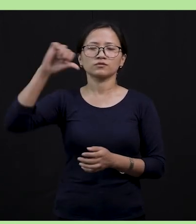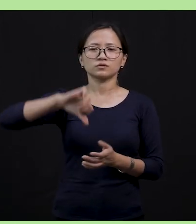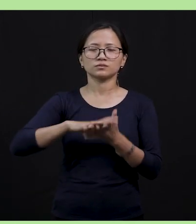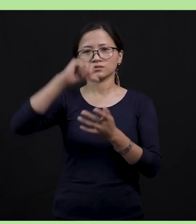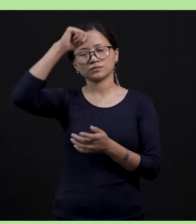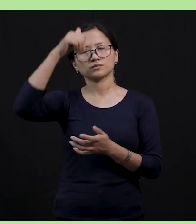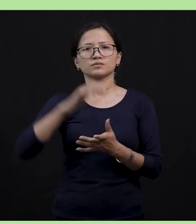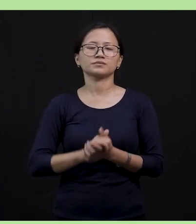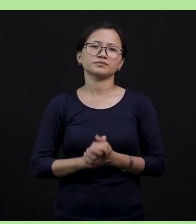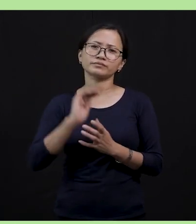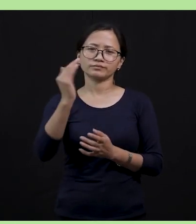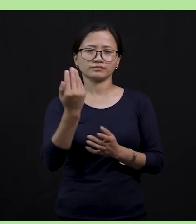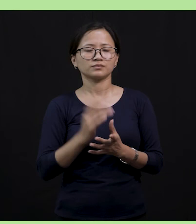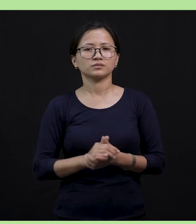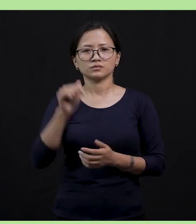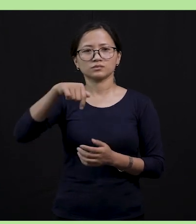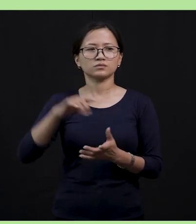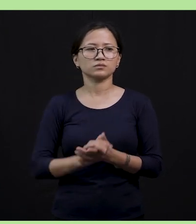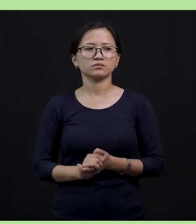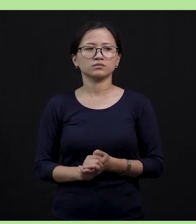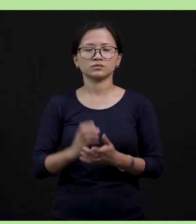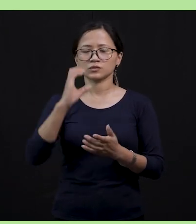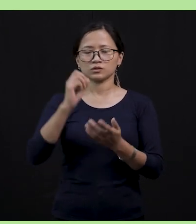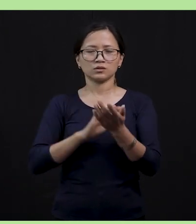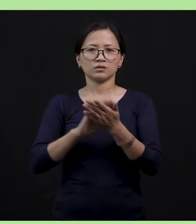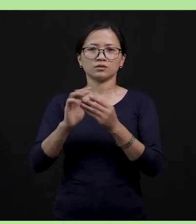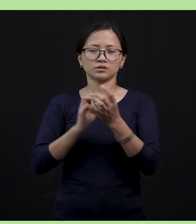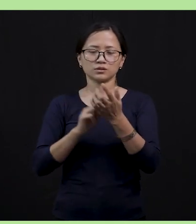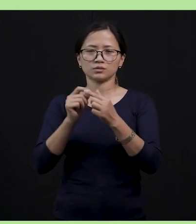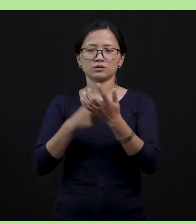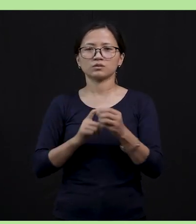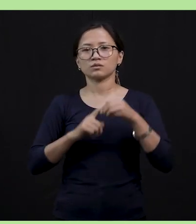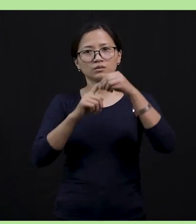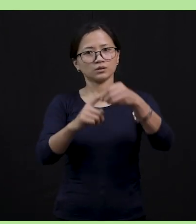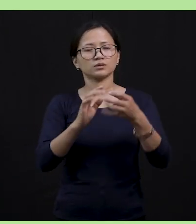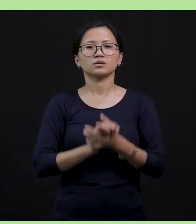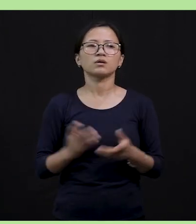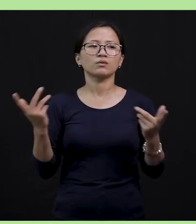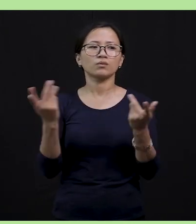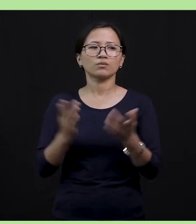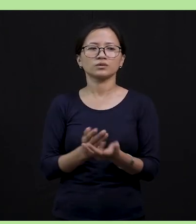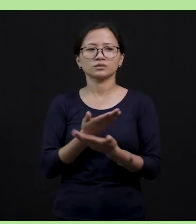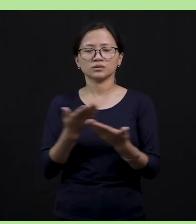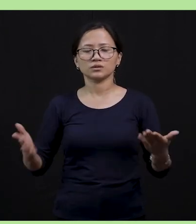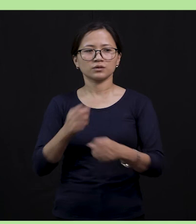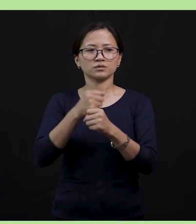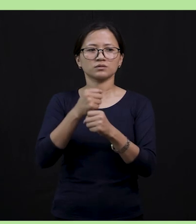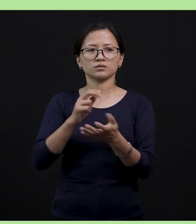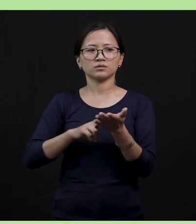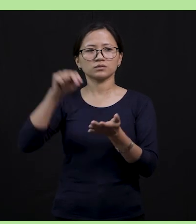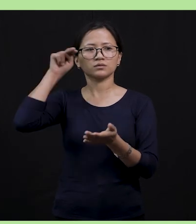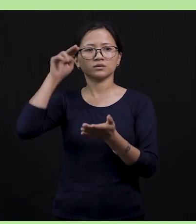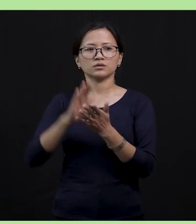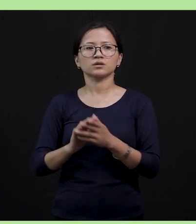India. So, here is your comprehension question. What kind of a government does